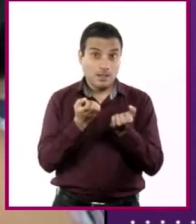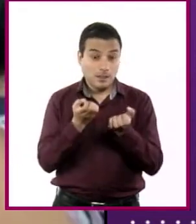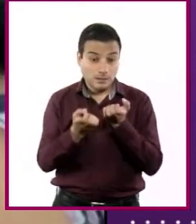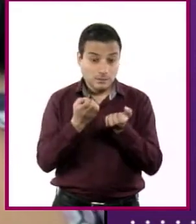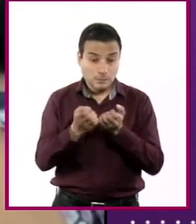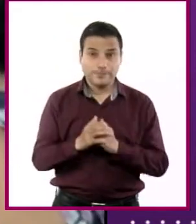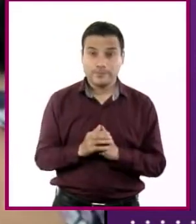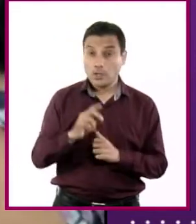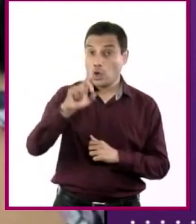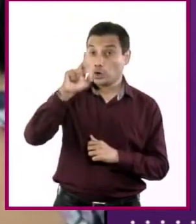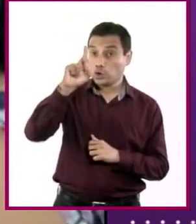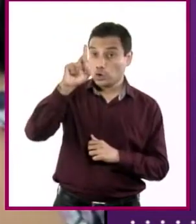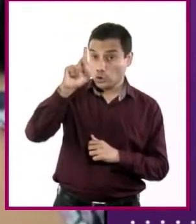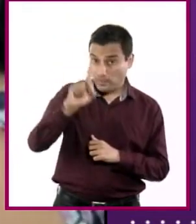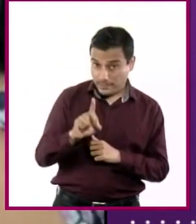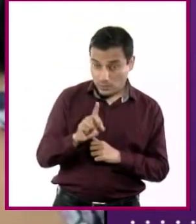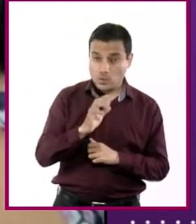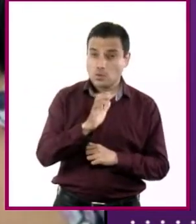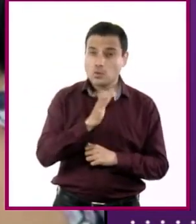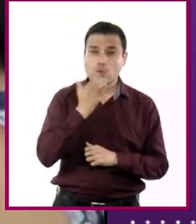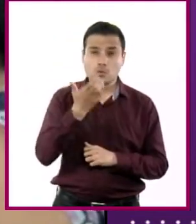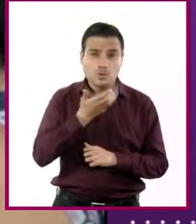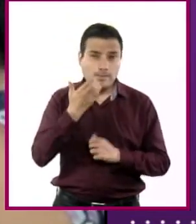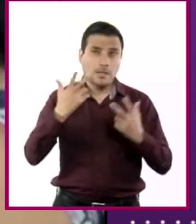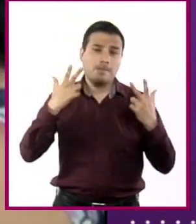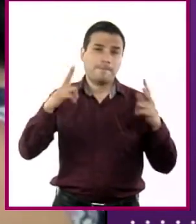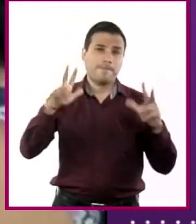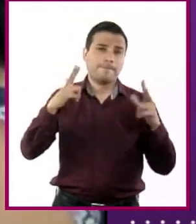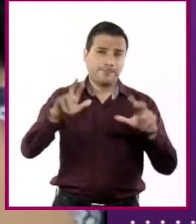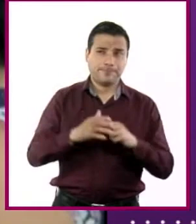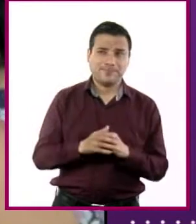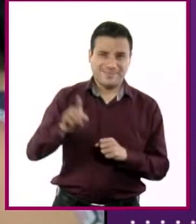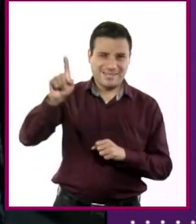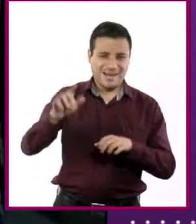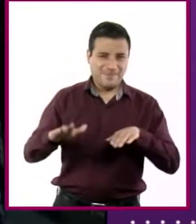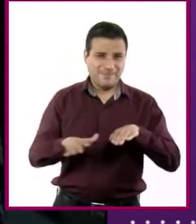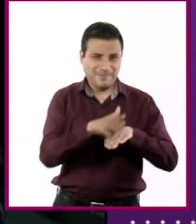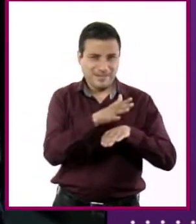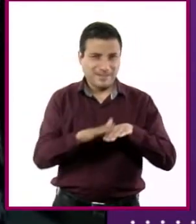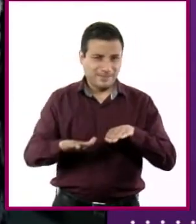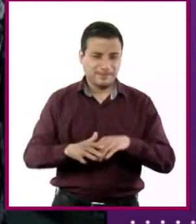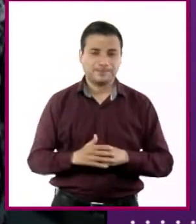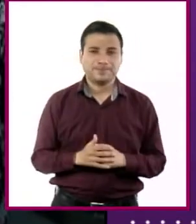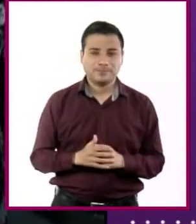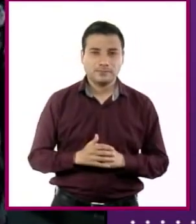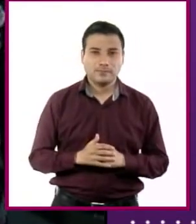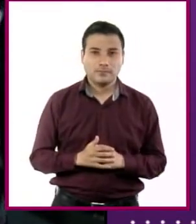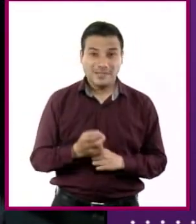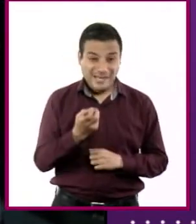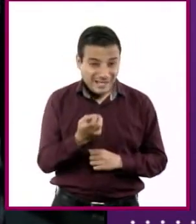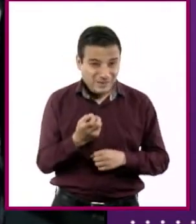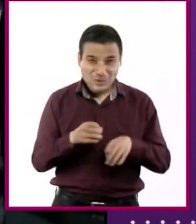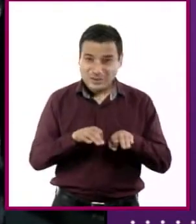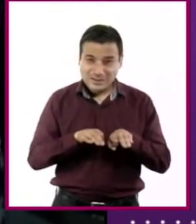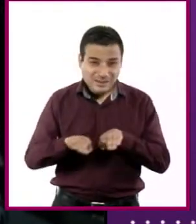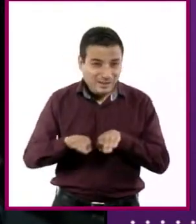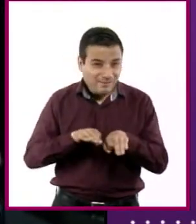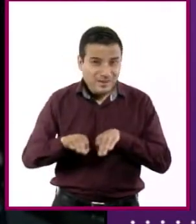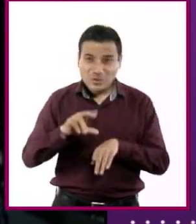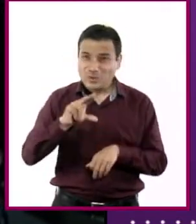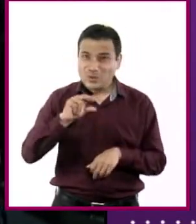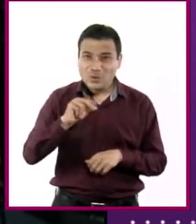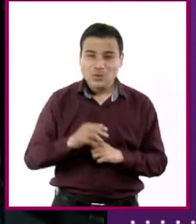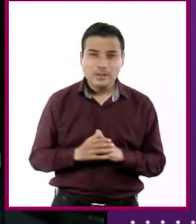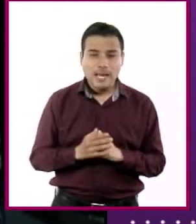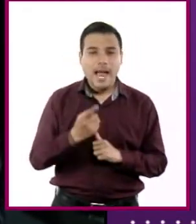on Sunday, we are going to play volleyball at the beach. That's not work either. Sandy